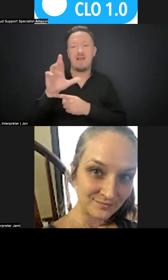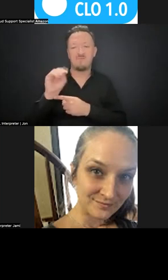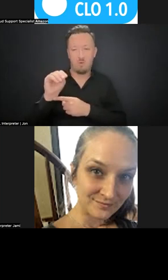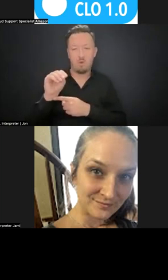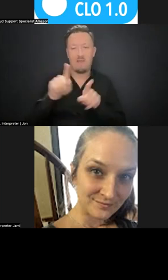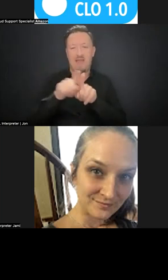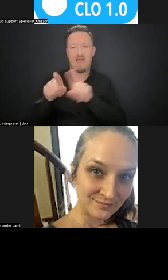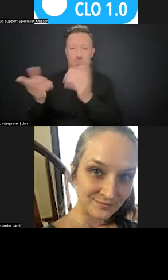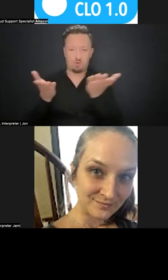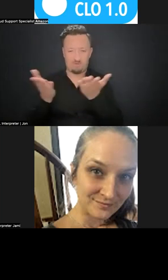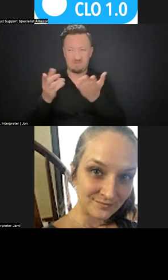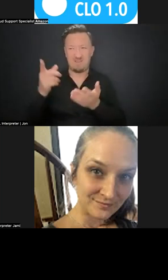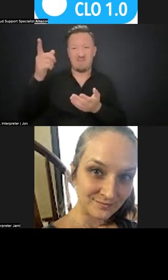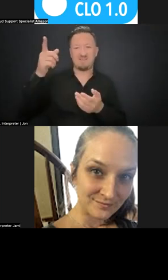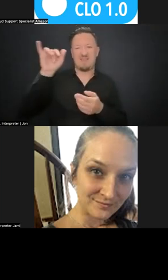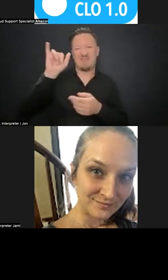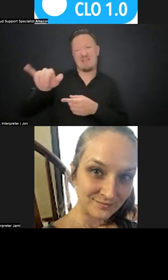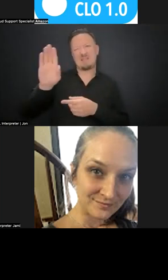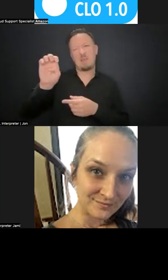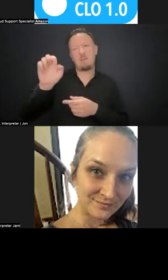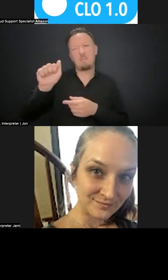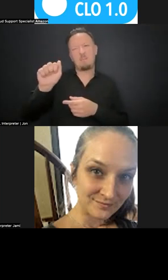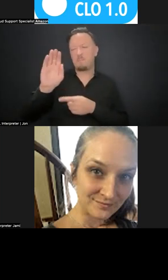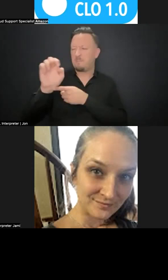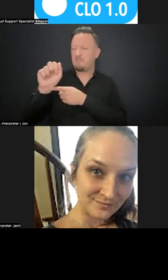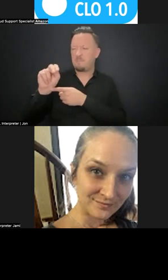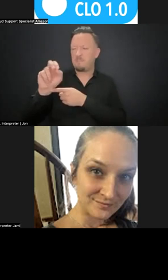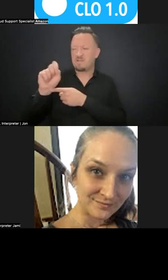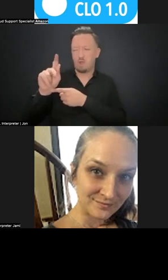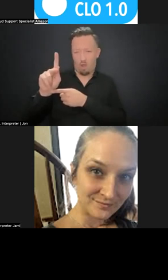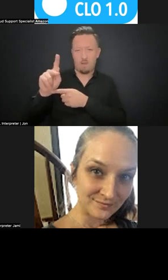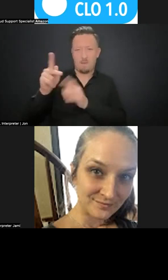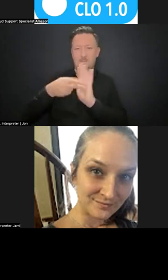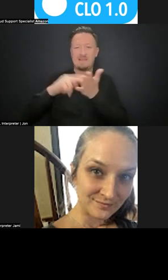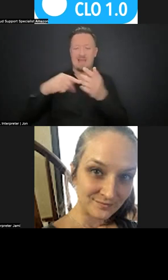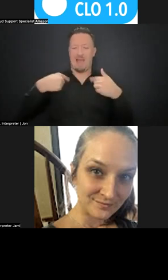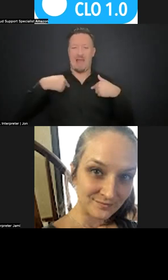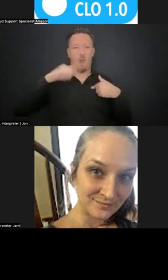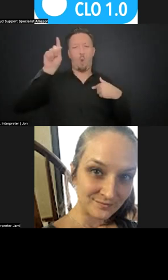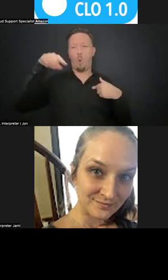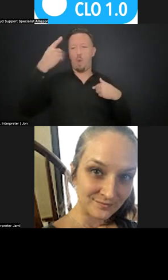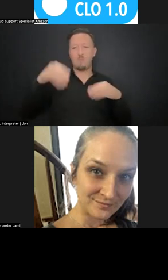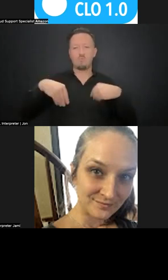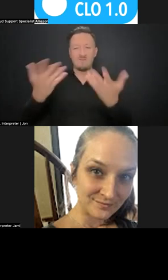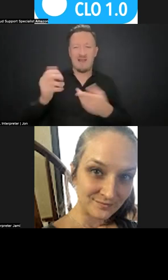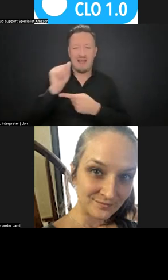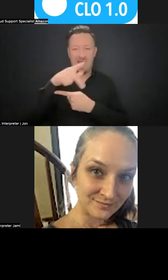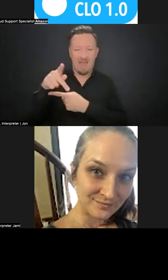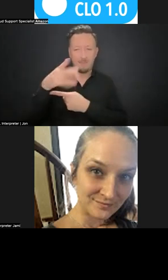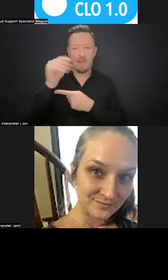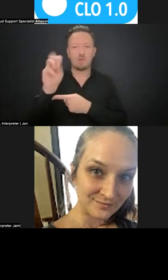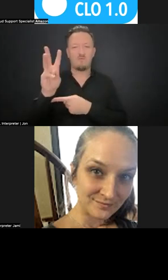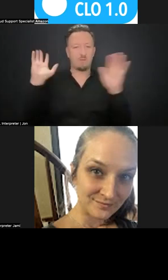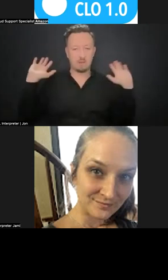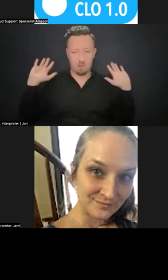data and your application, the Beanstalk, and Beanstalk will run all of this for you. And